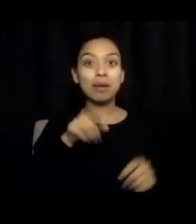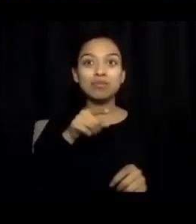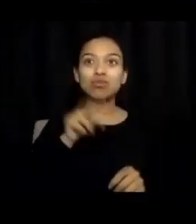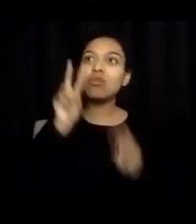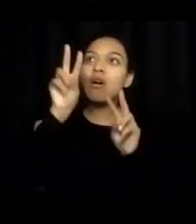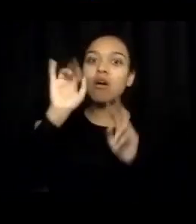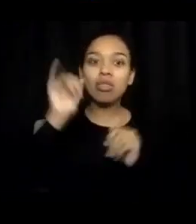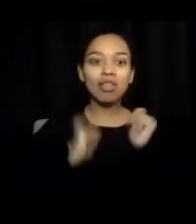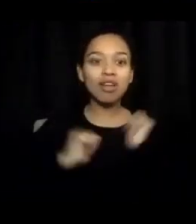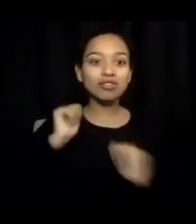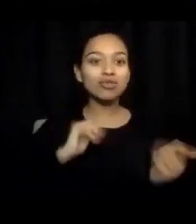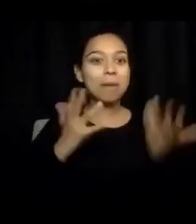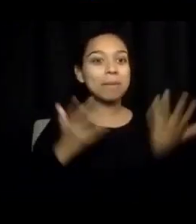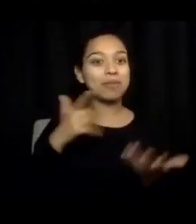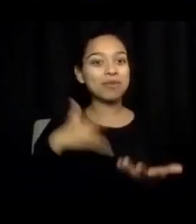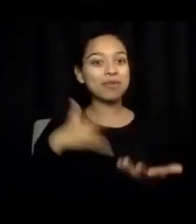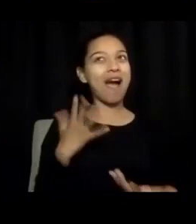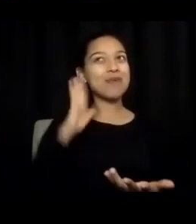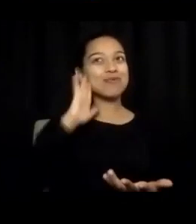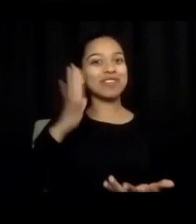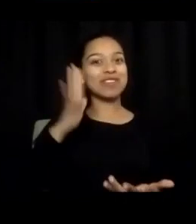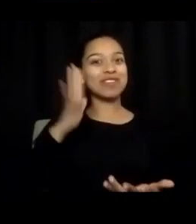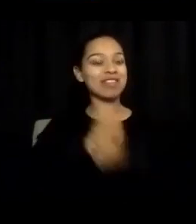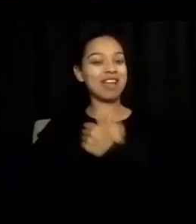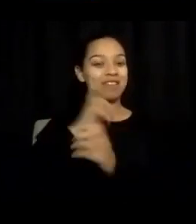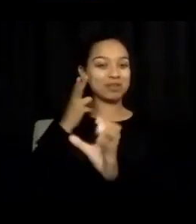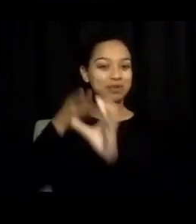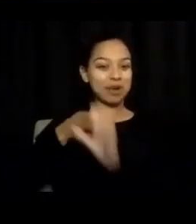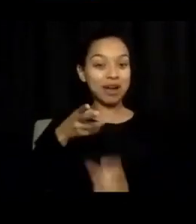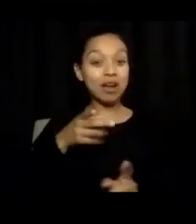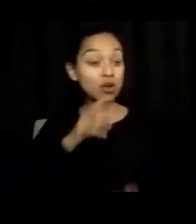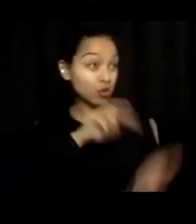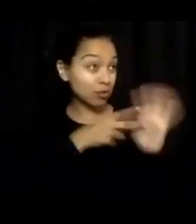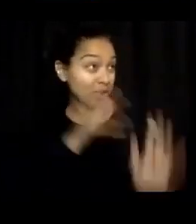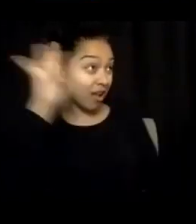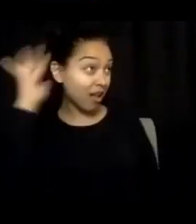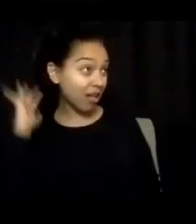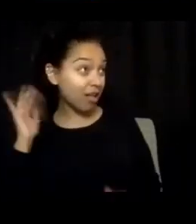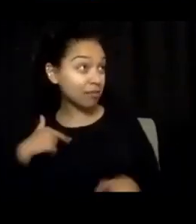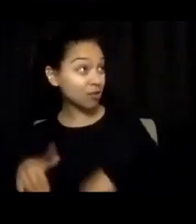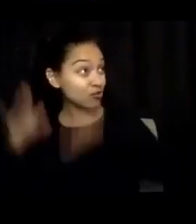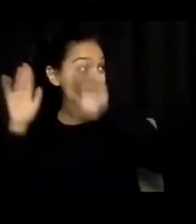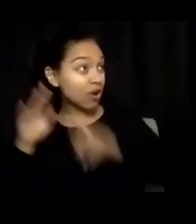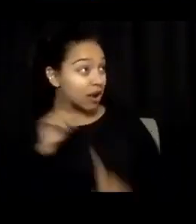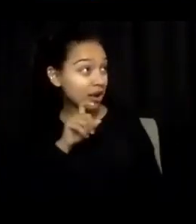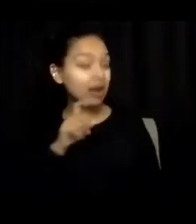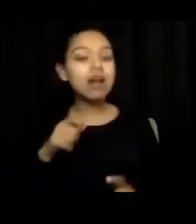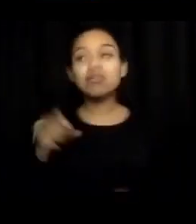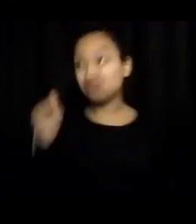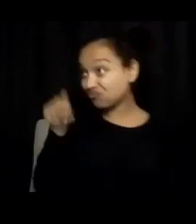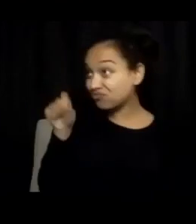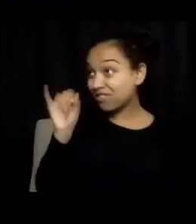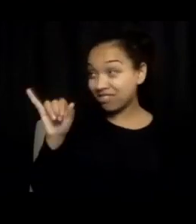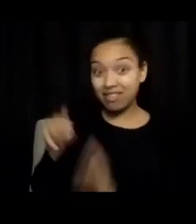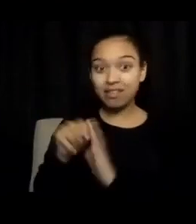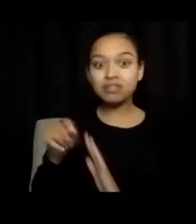loved to have written for, even back growing up, you know? Back in the day, is there one show that you went, oh, I would have loved? I mean, any